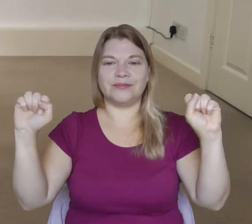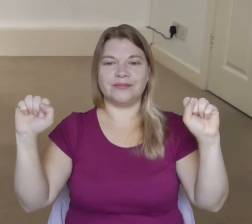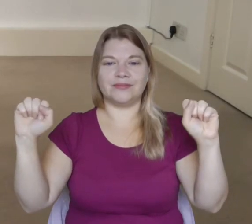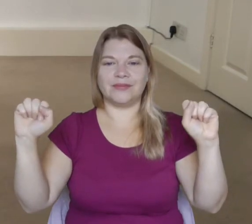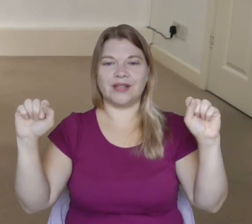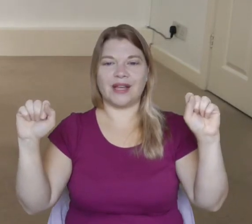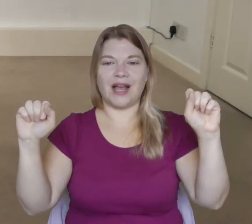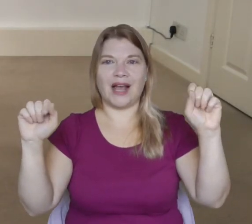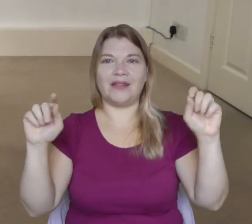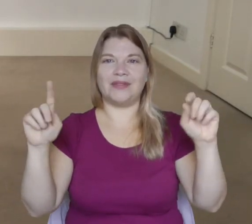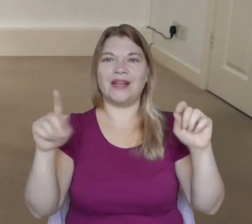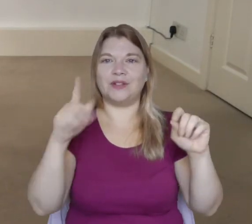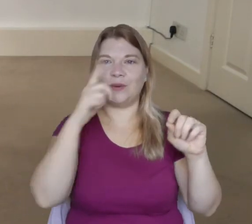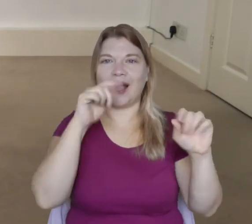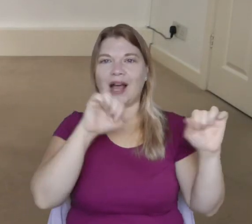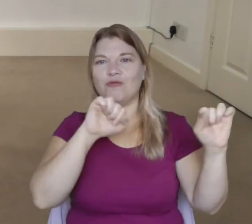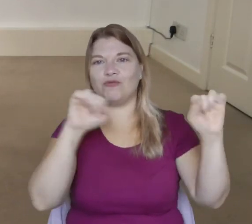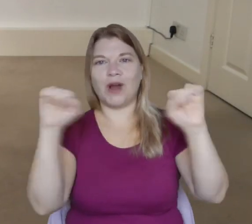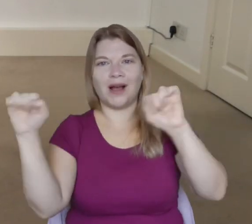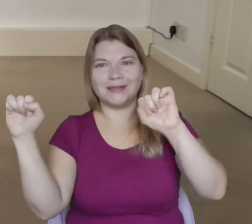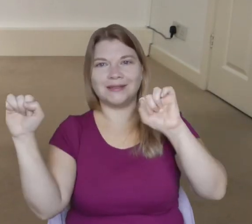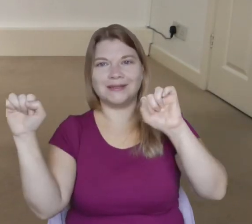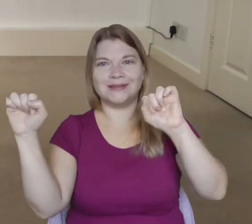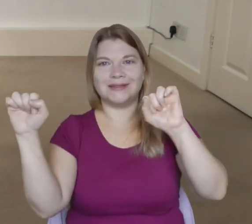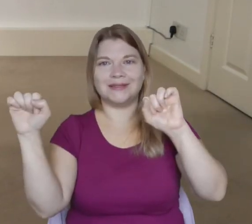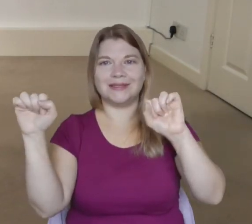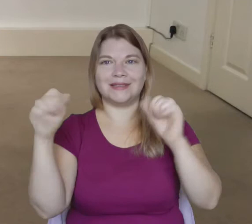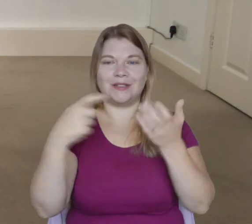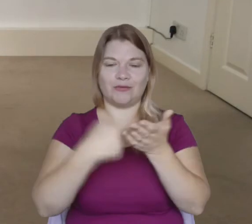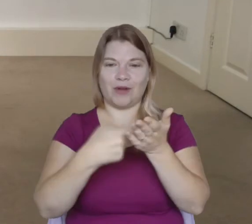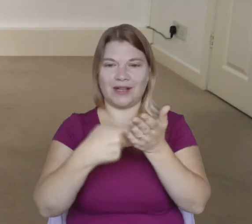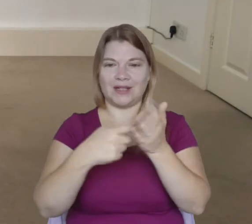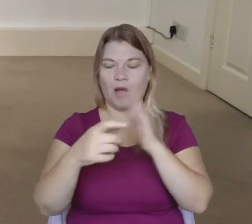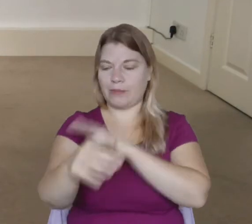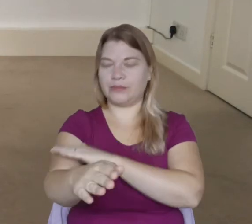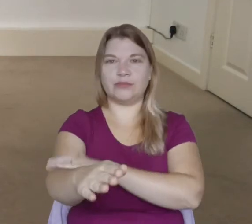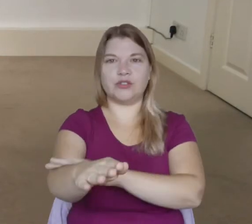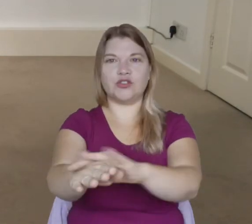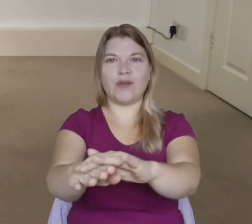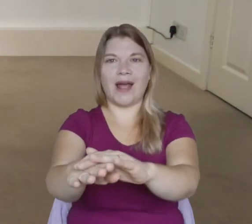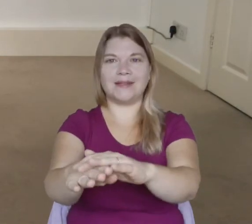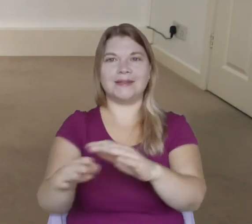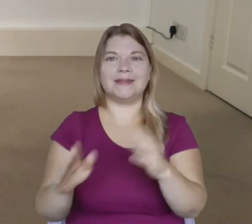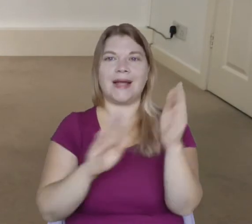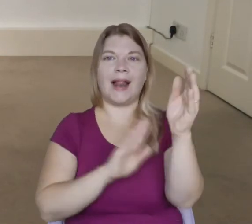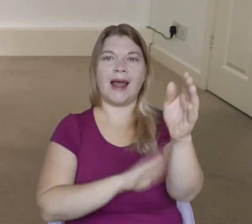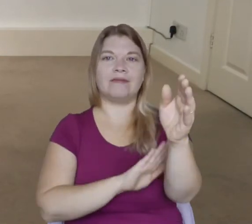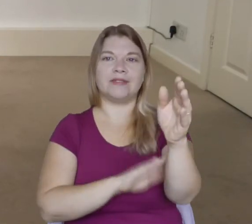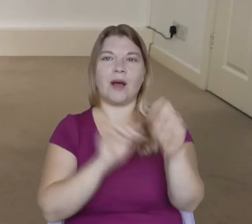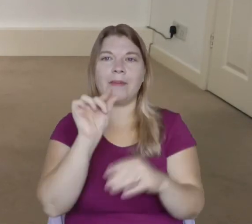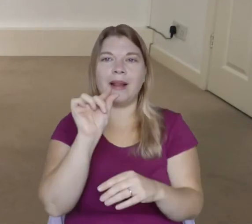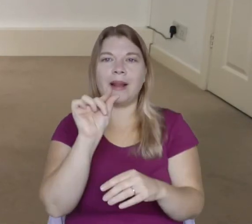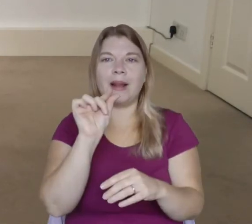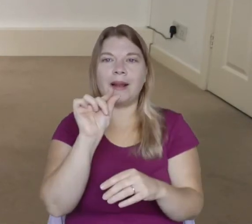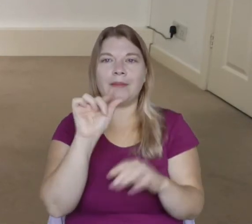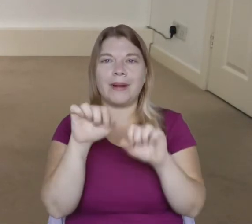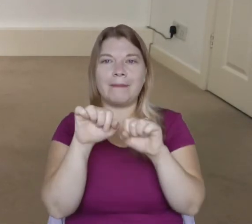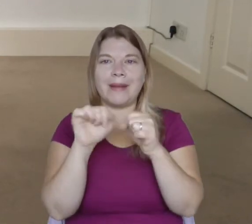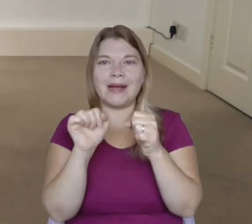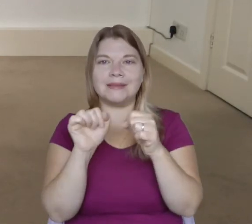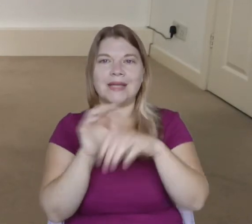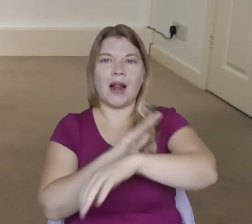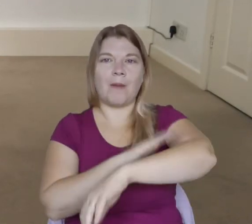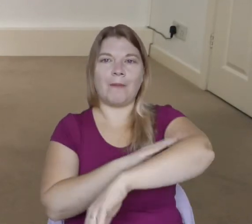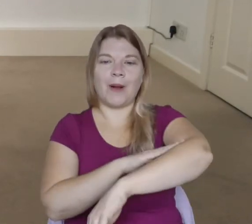scarf over to your right arm is going to be straight, and that means that your left arm will bend at the elbow, so